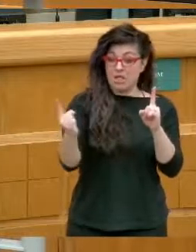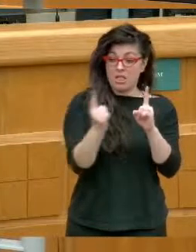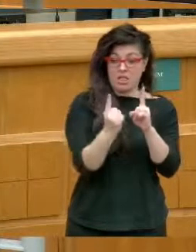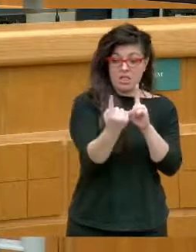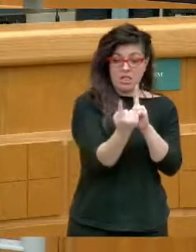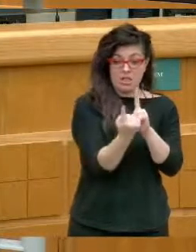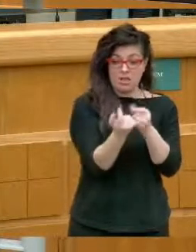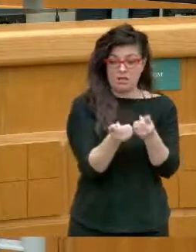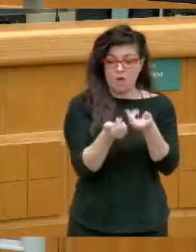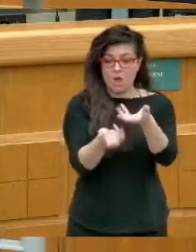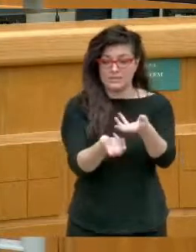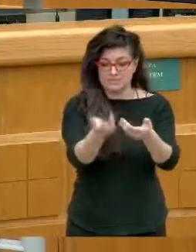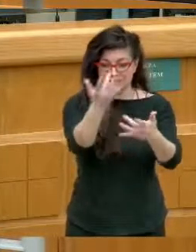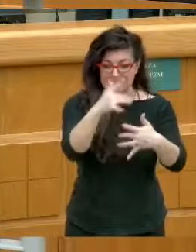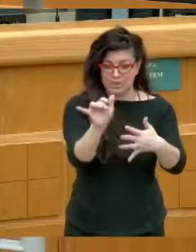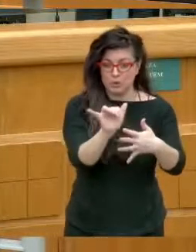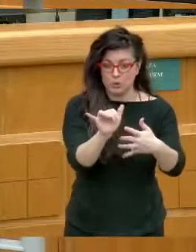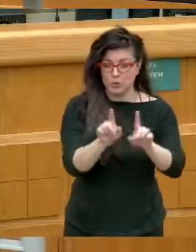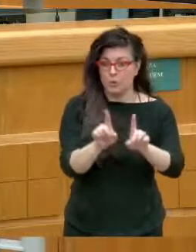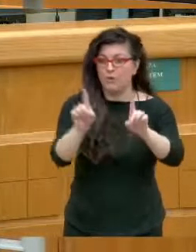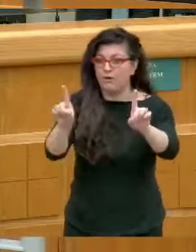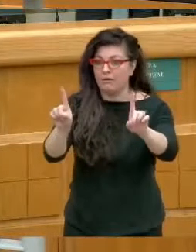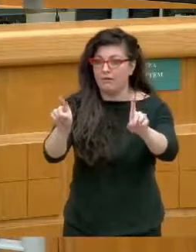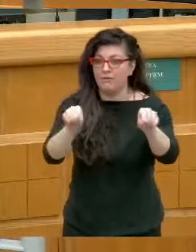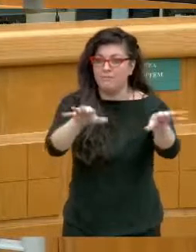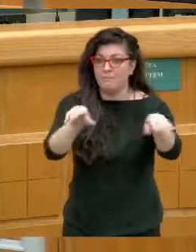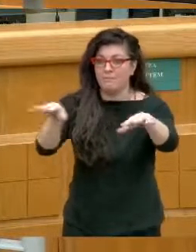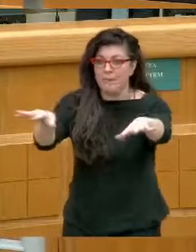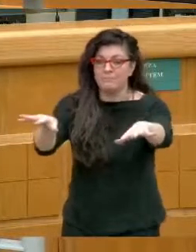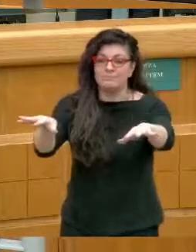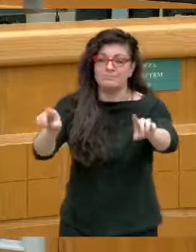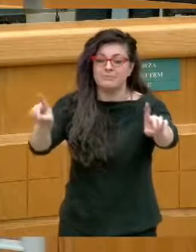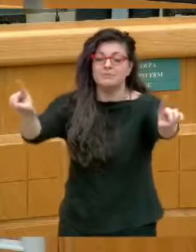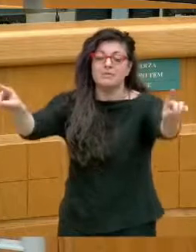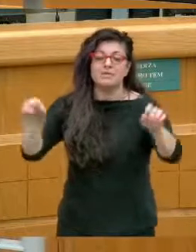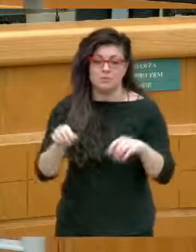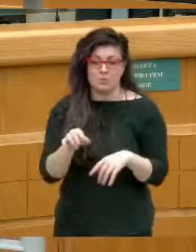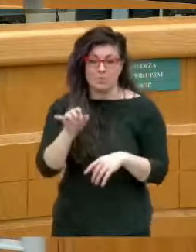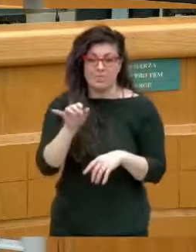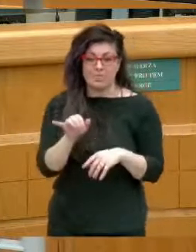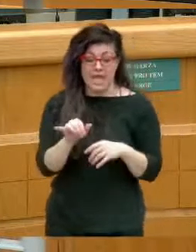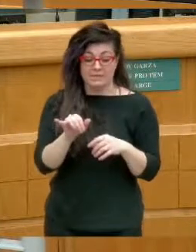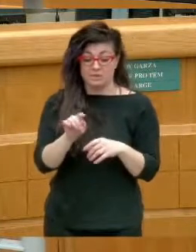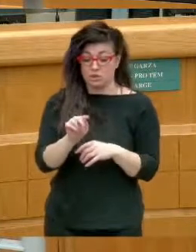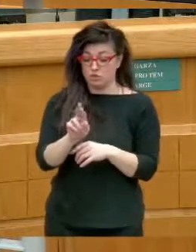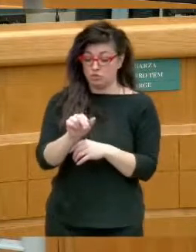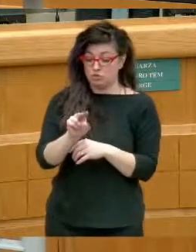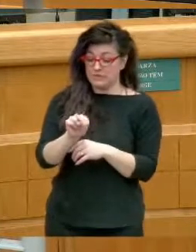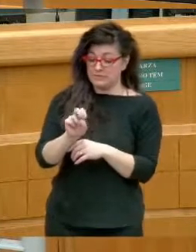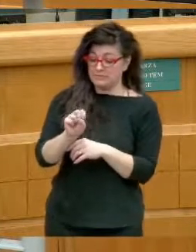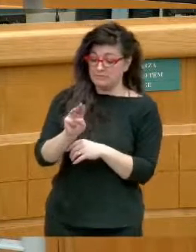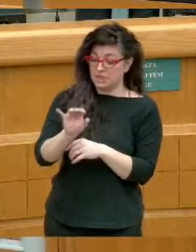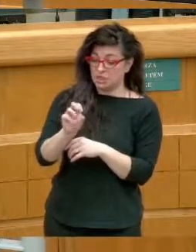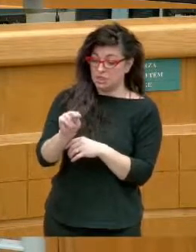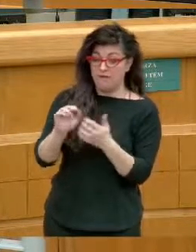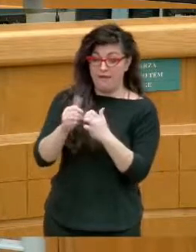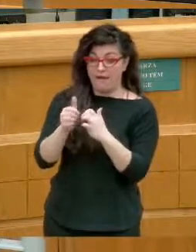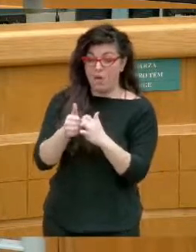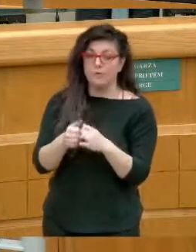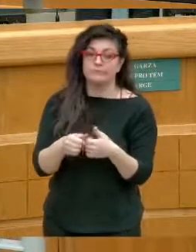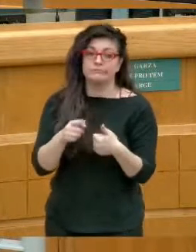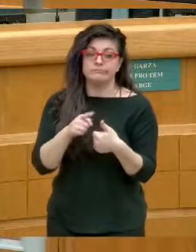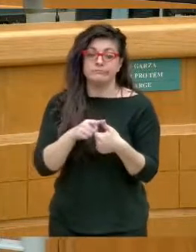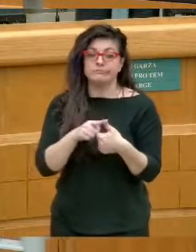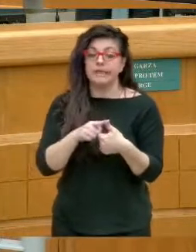ways that it remains on our hands and on our faces and on everything that we touch, and the way it's contracted through droplets